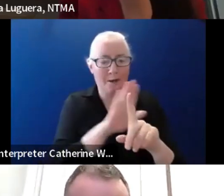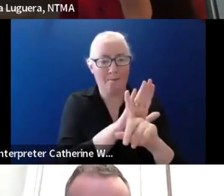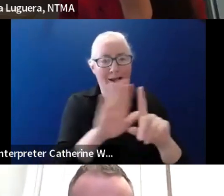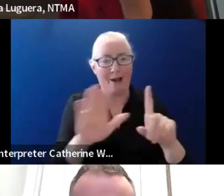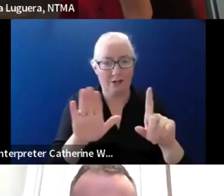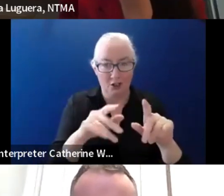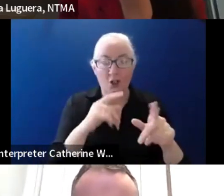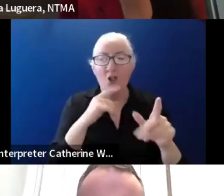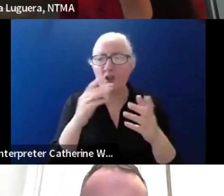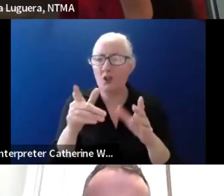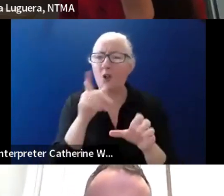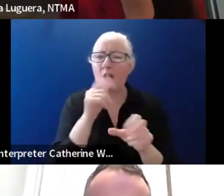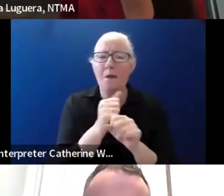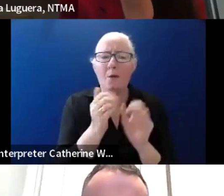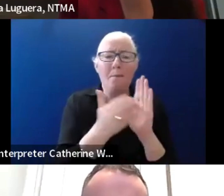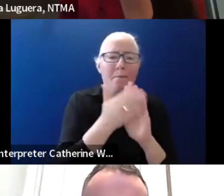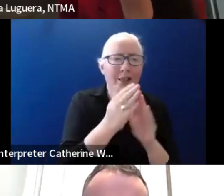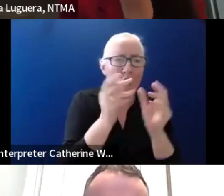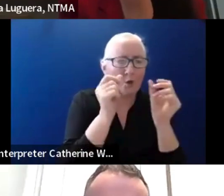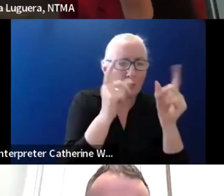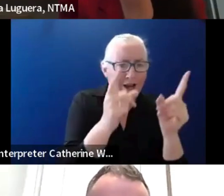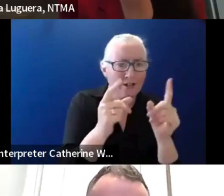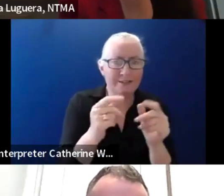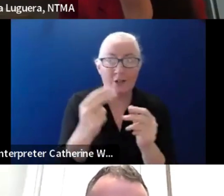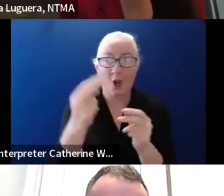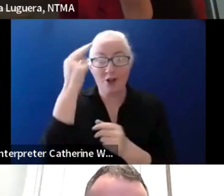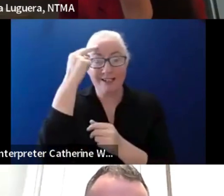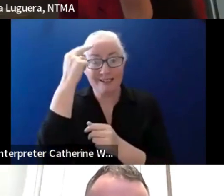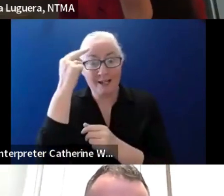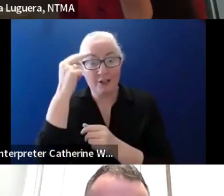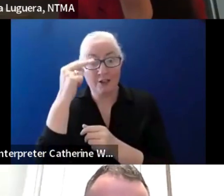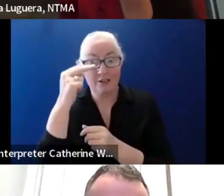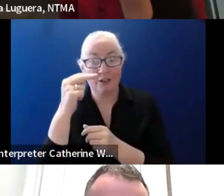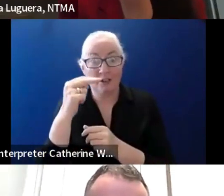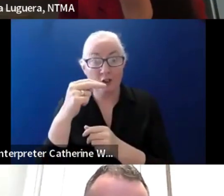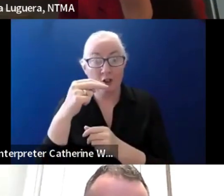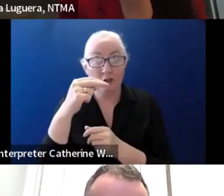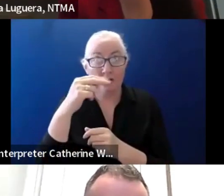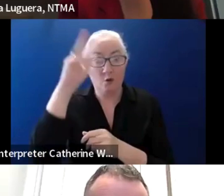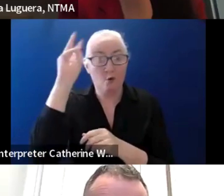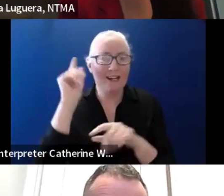building awareness and understanding of neurodiversity was my first step.